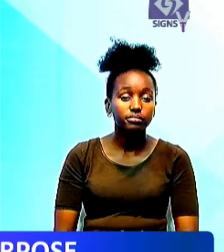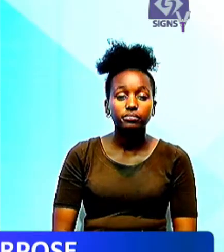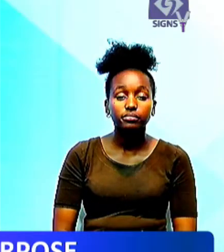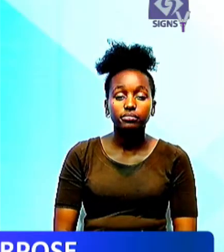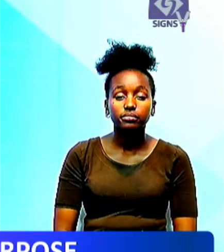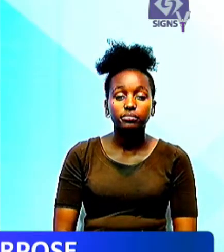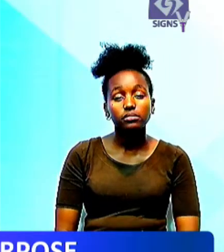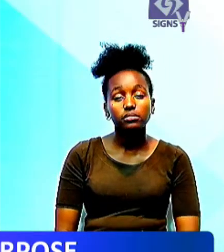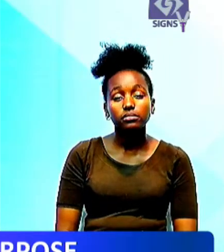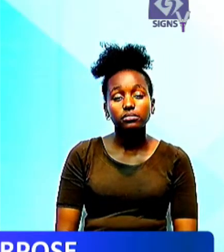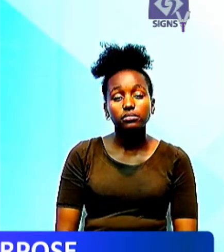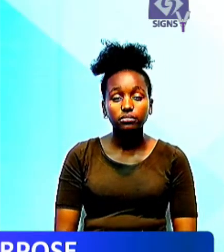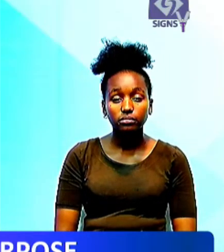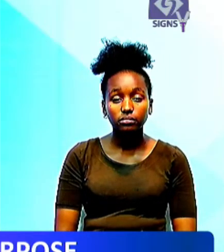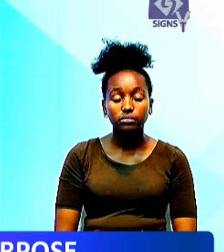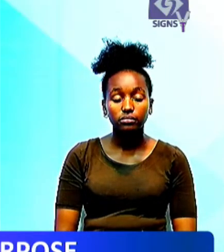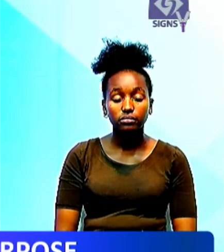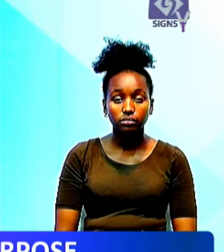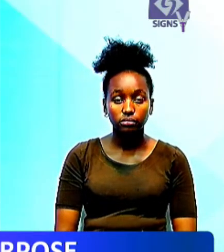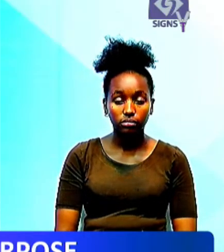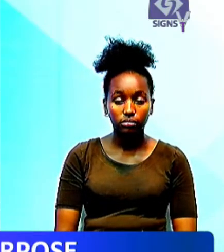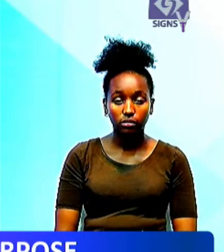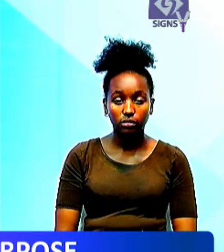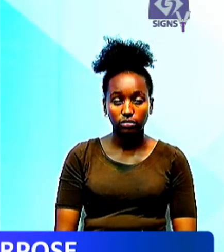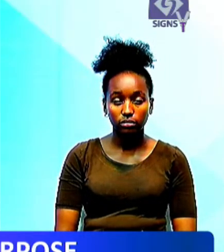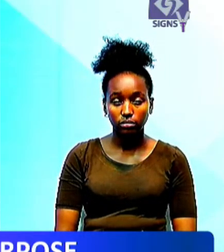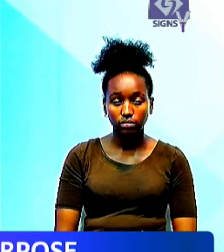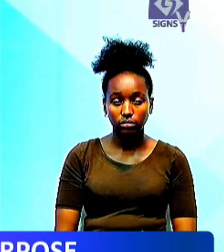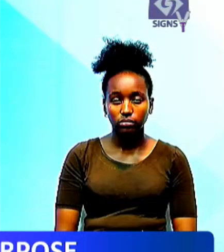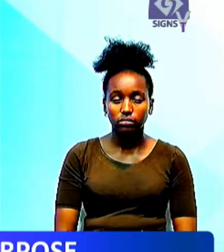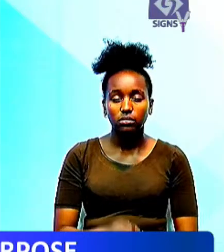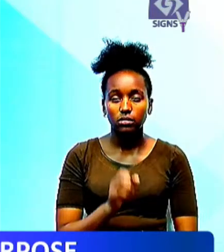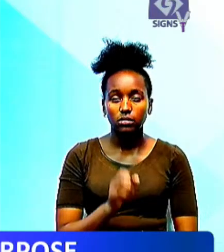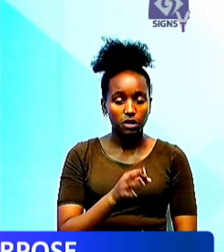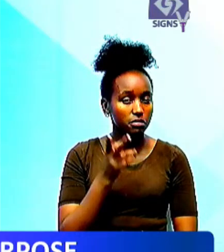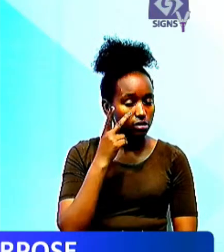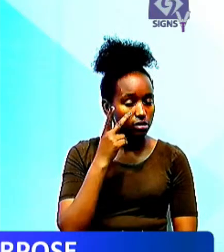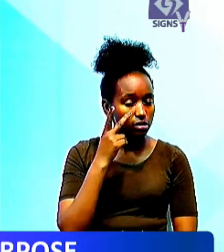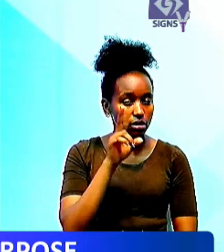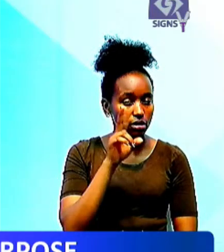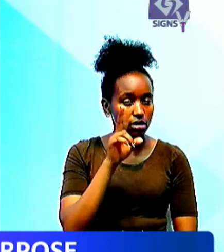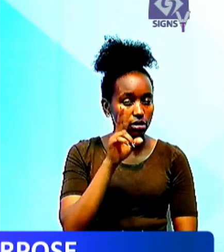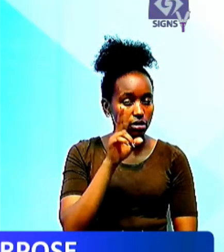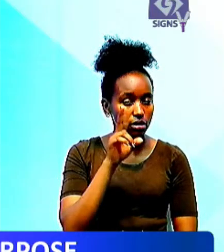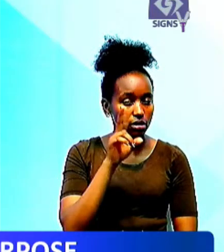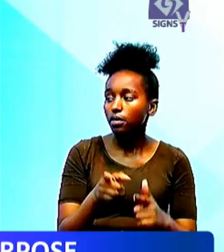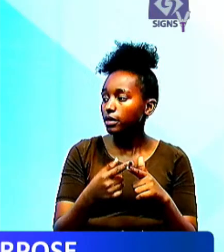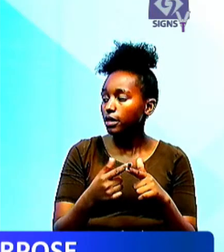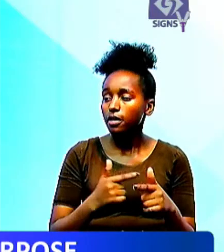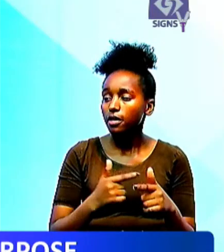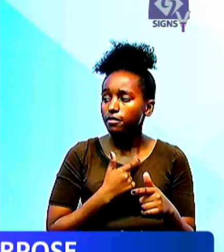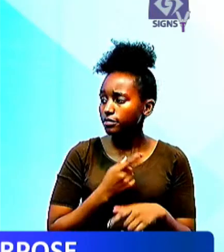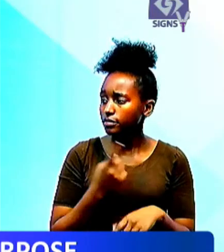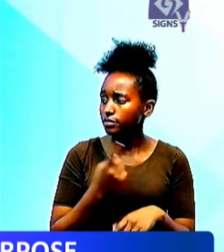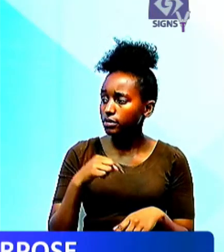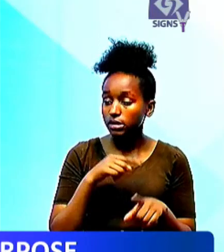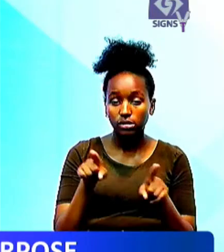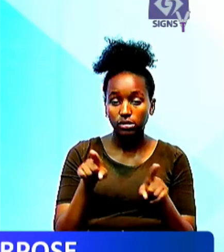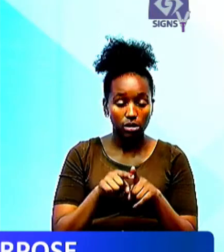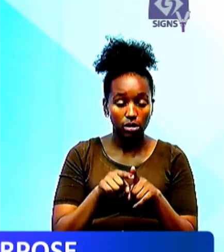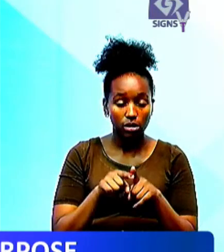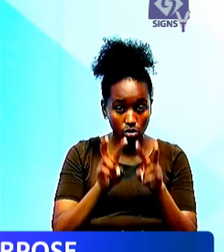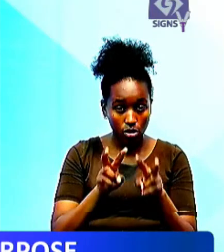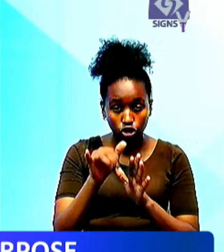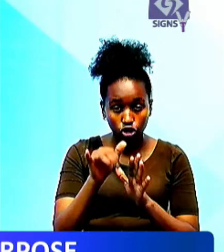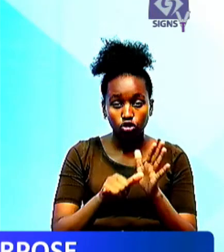check the offers, the people are offering, and you see NABO, visit as NABO. And the other thing I can tell people, watch our YouTube channel, NABO